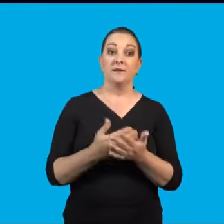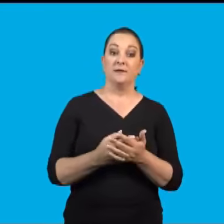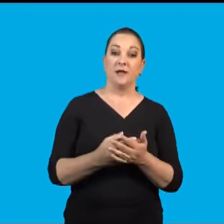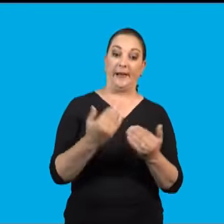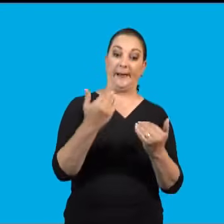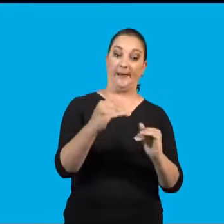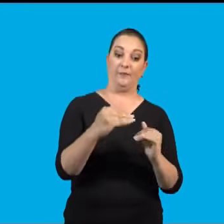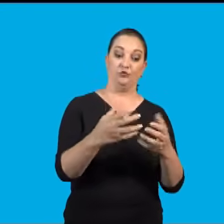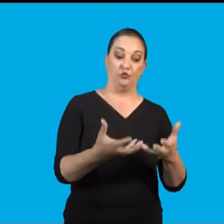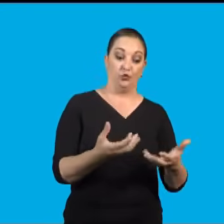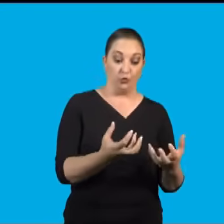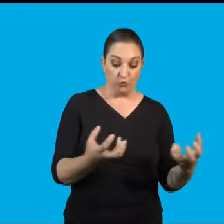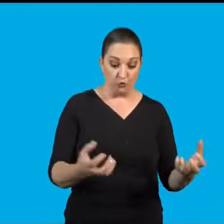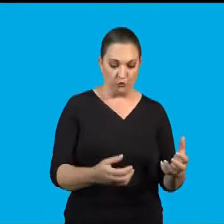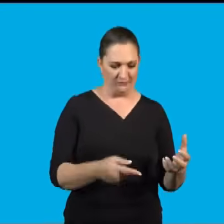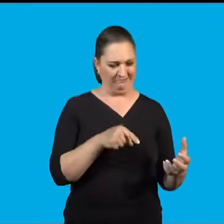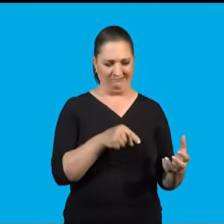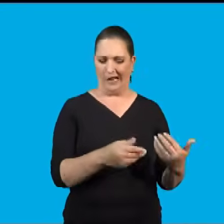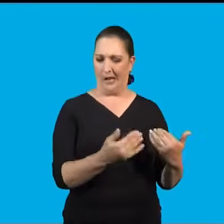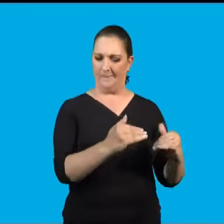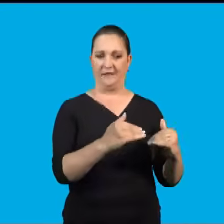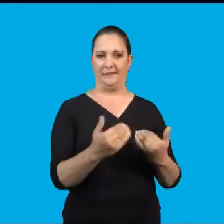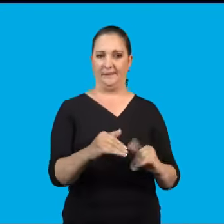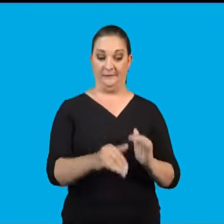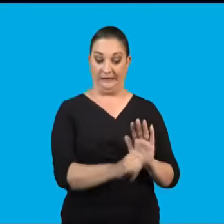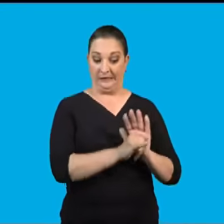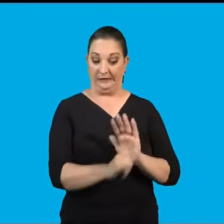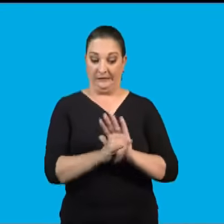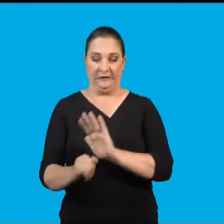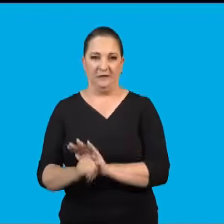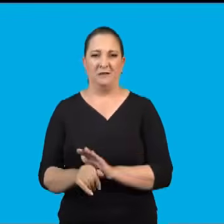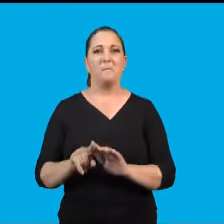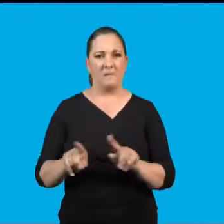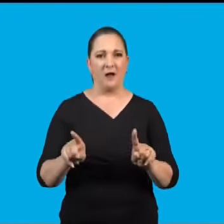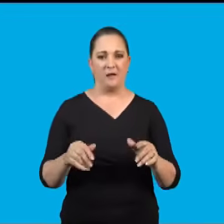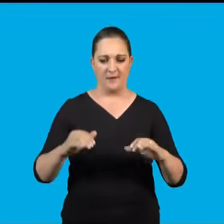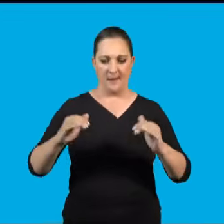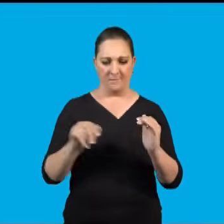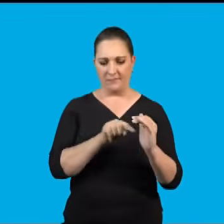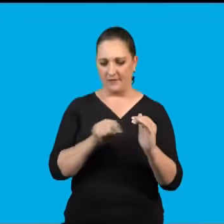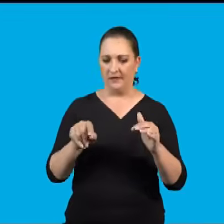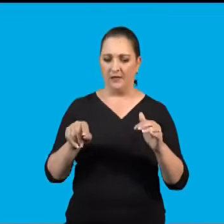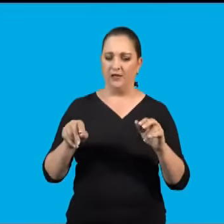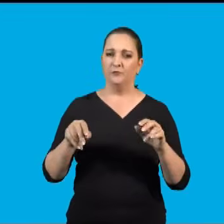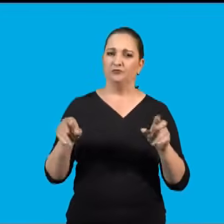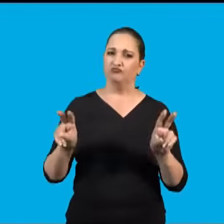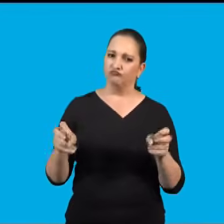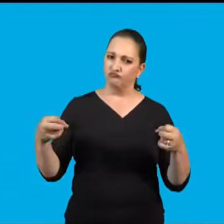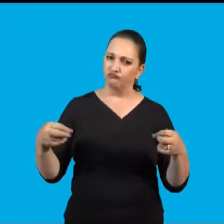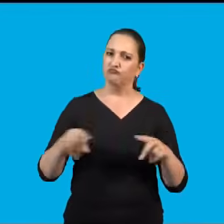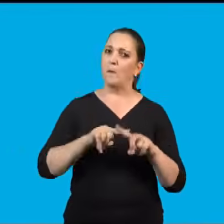also identify limitations of sources. Remember, I told you reading the caption is very important in order